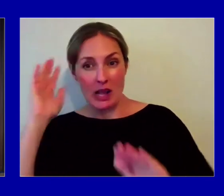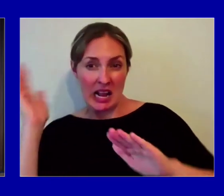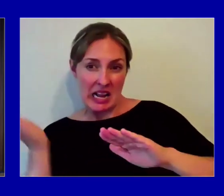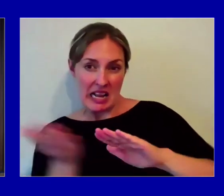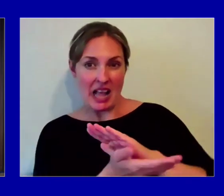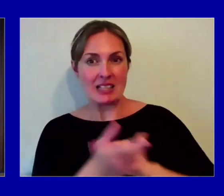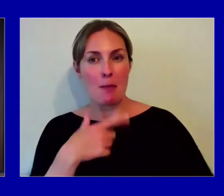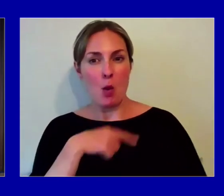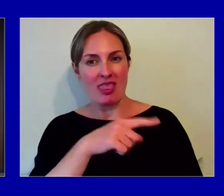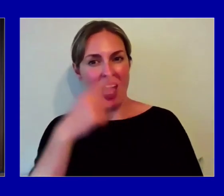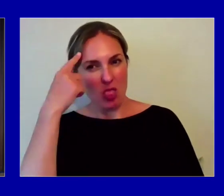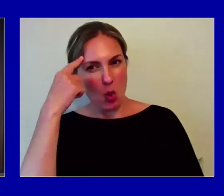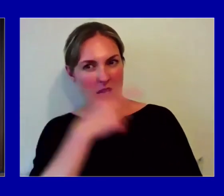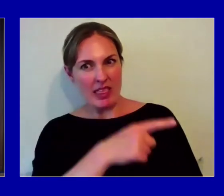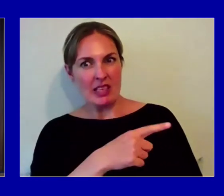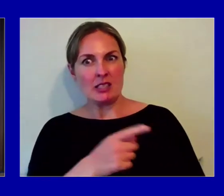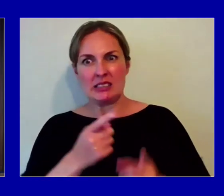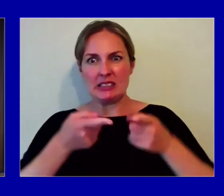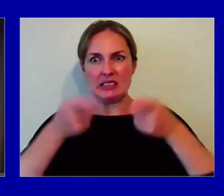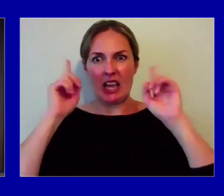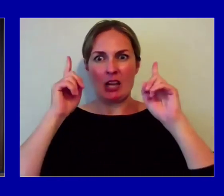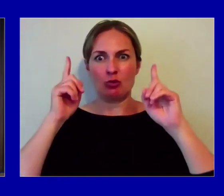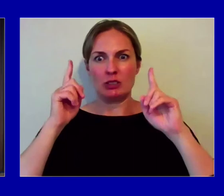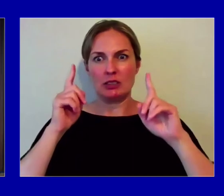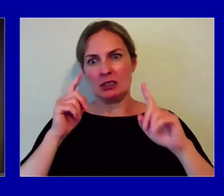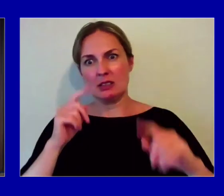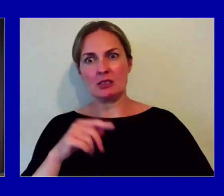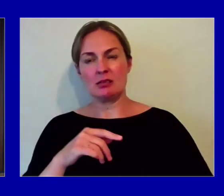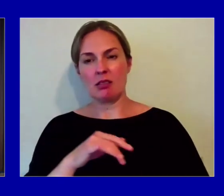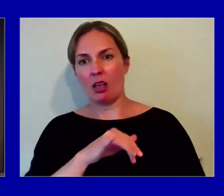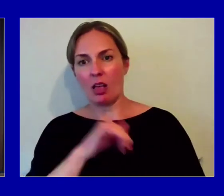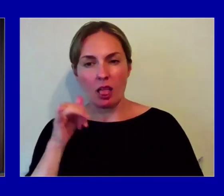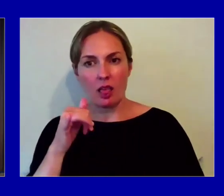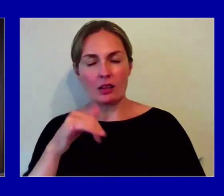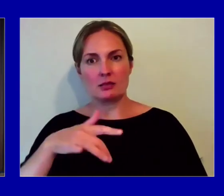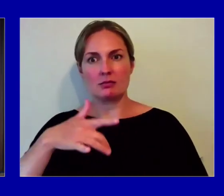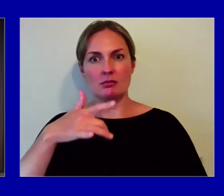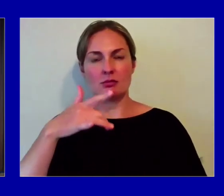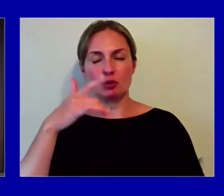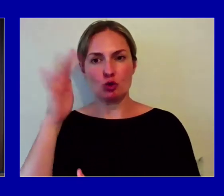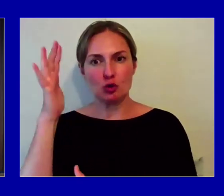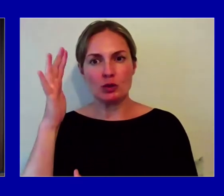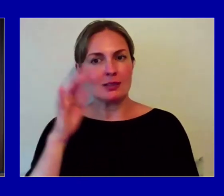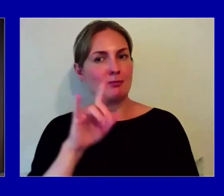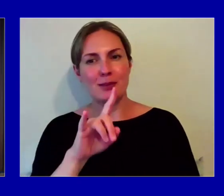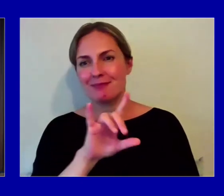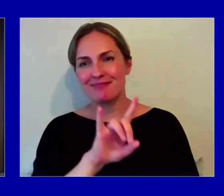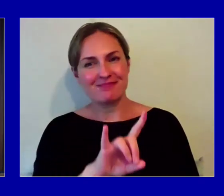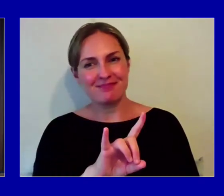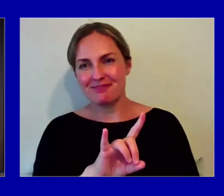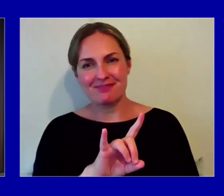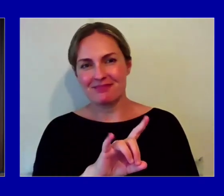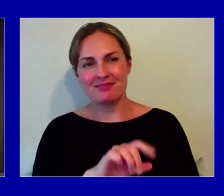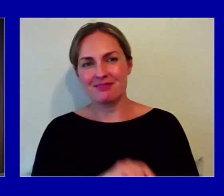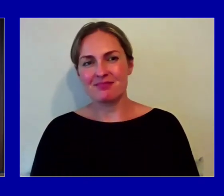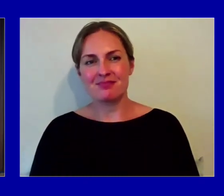tree. Um, and we've got the, you know, we have our conception of forest arse about.